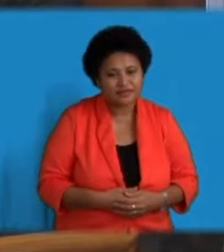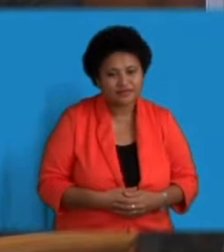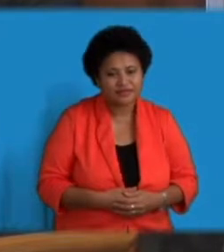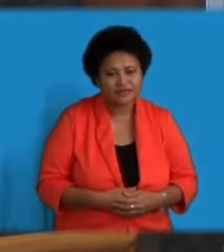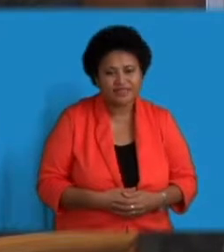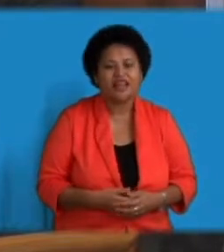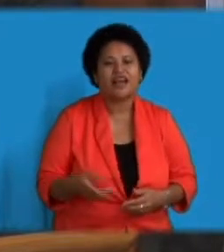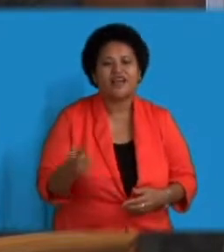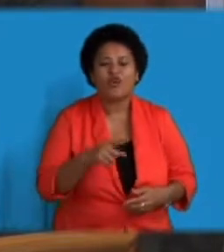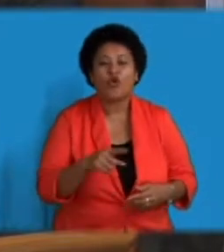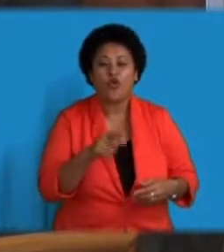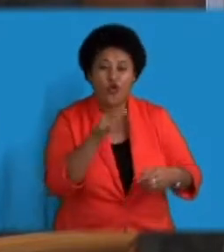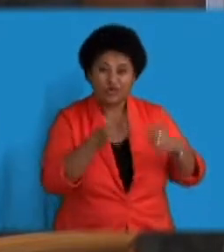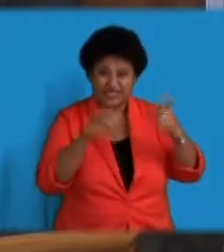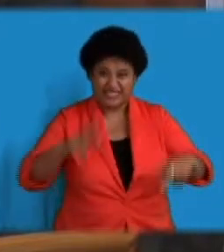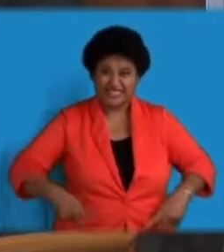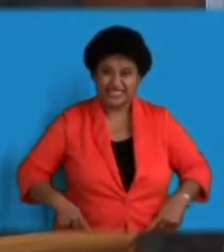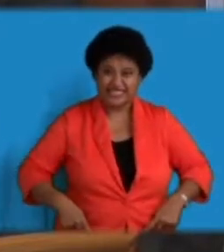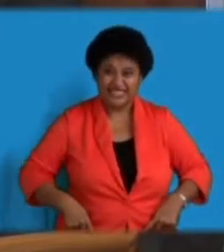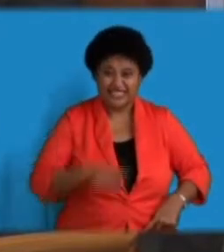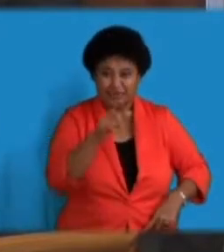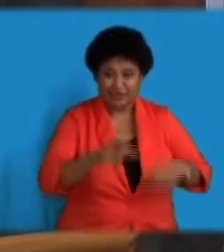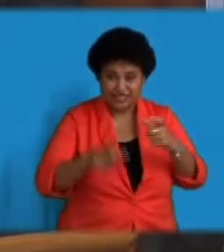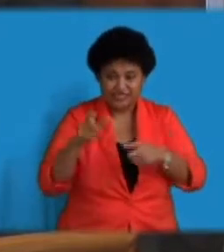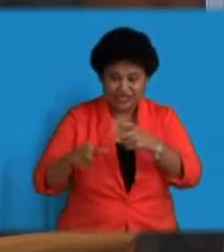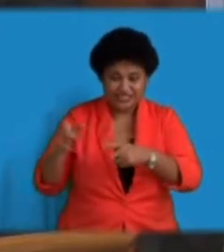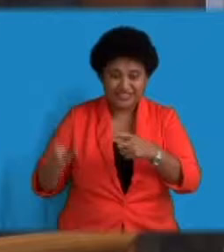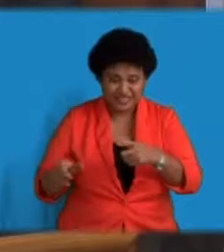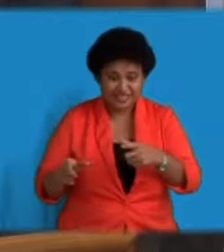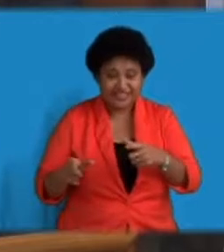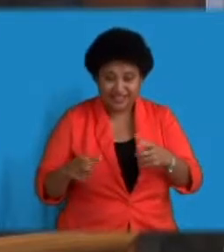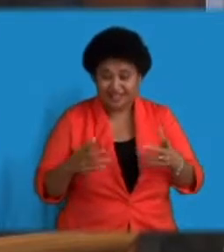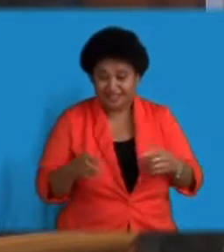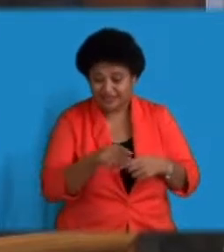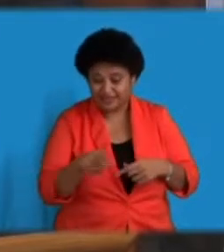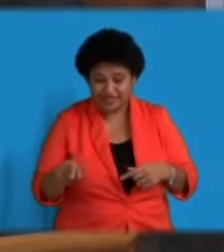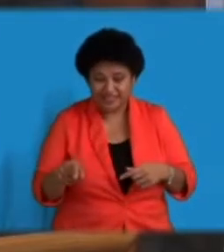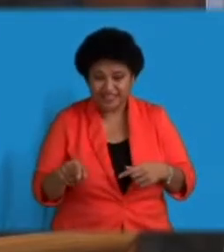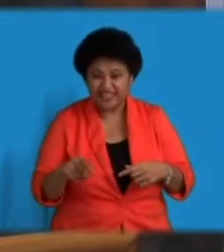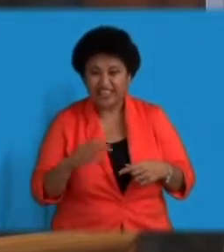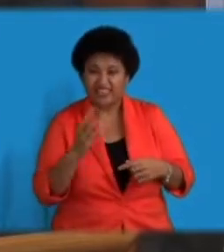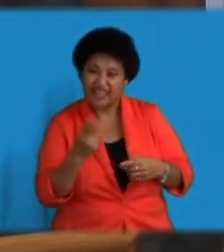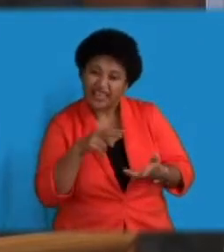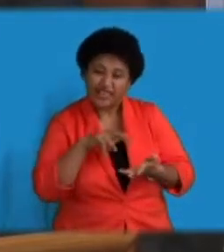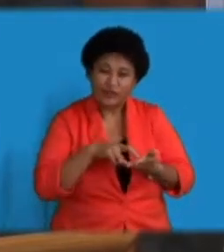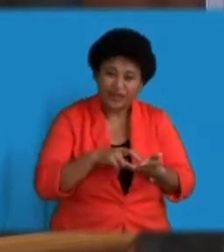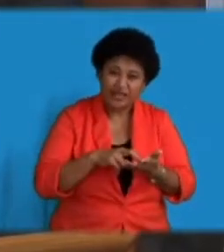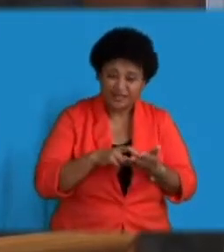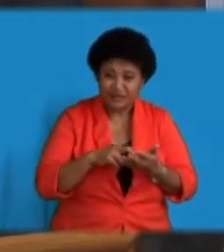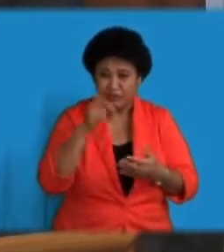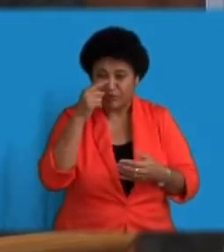dialysis patients in trying to be cured from this epidemic. And since they are most vulnerable population within the